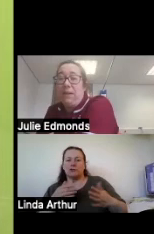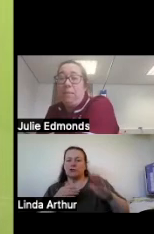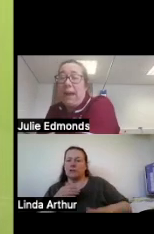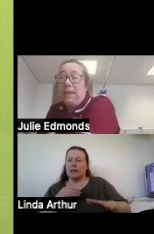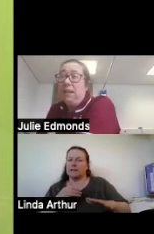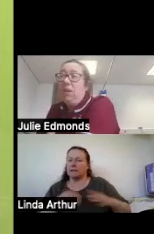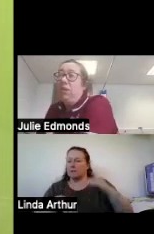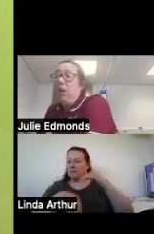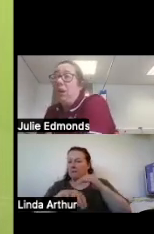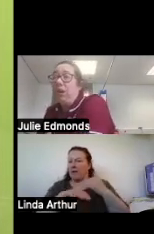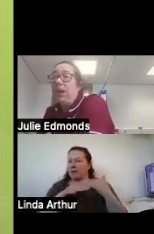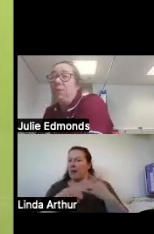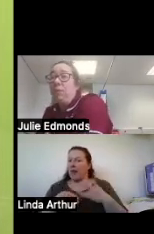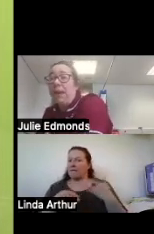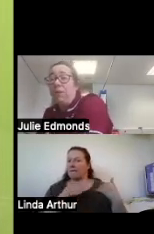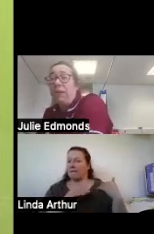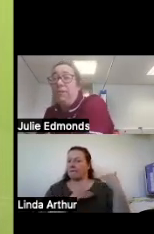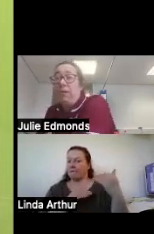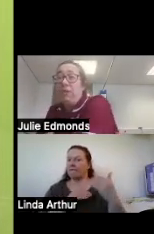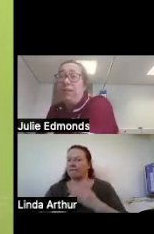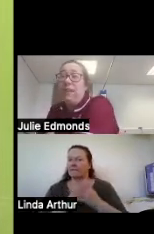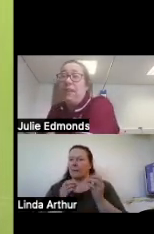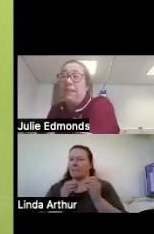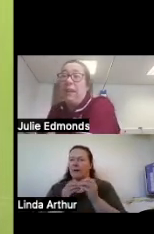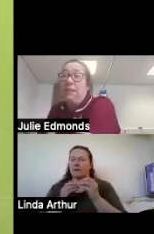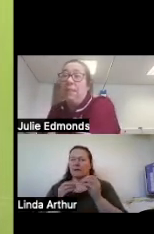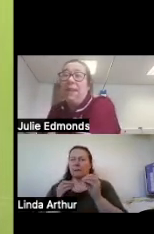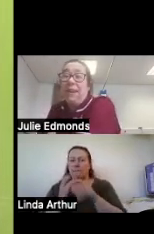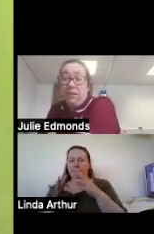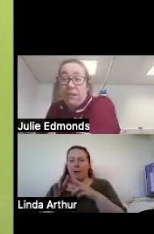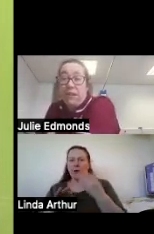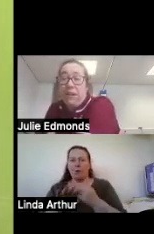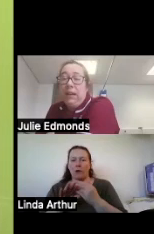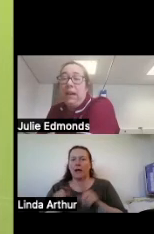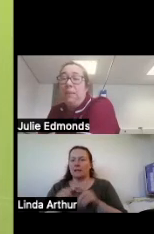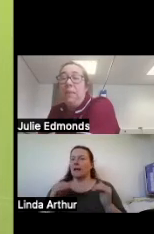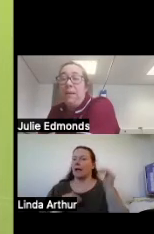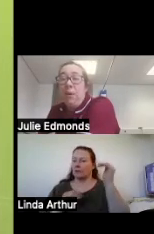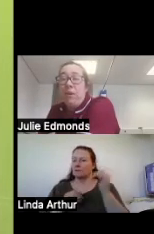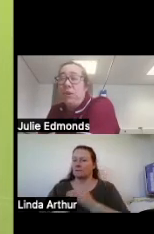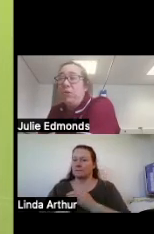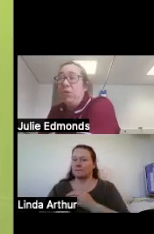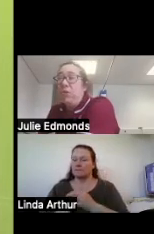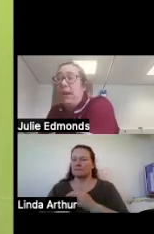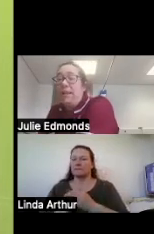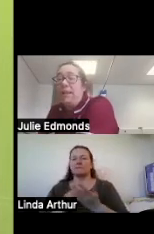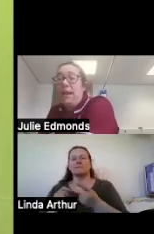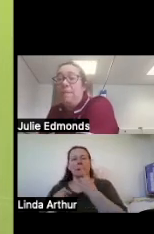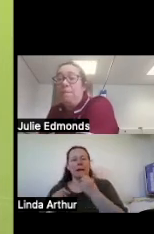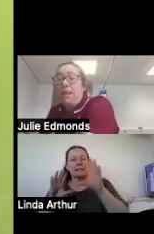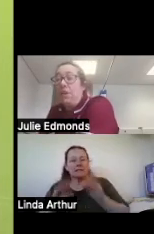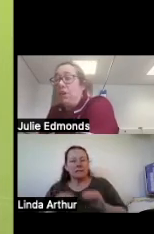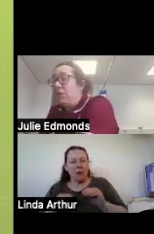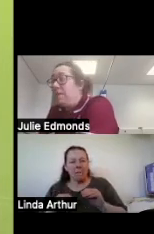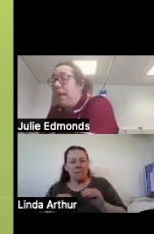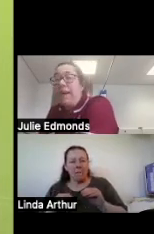massive impact on how your bladder and bowel functions as an adult. Menopause also has